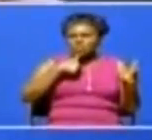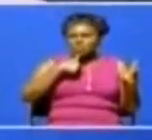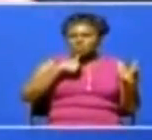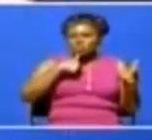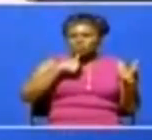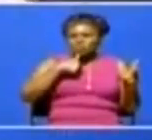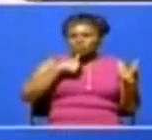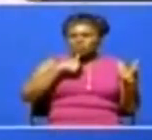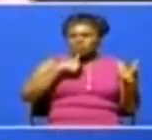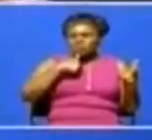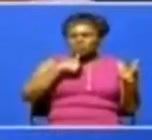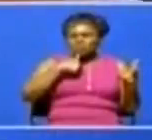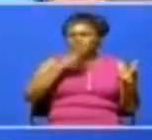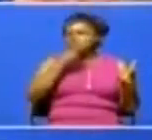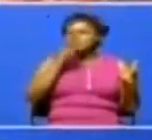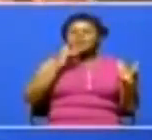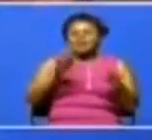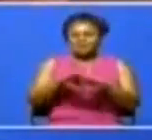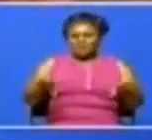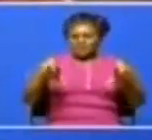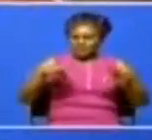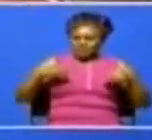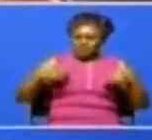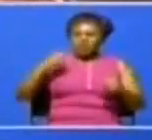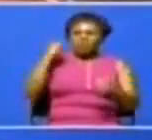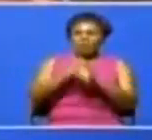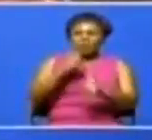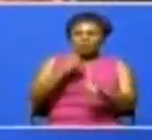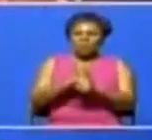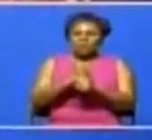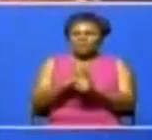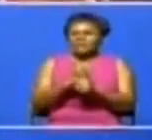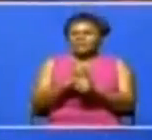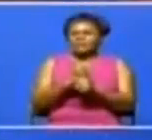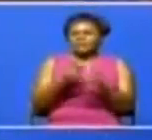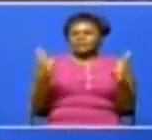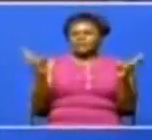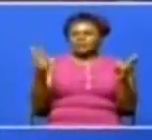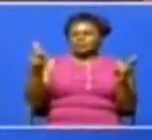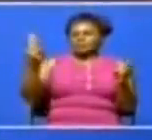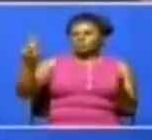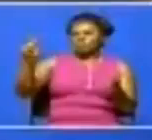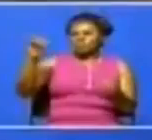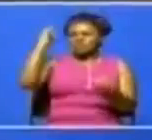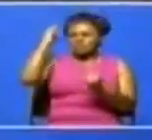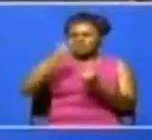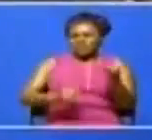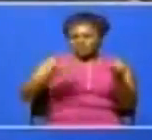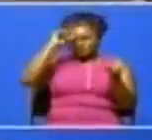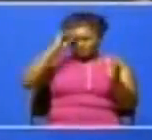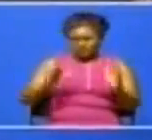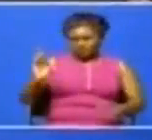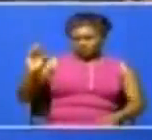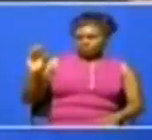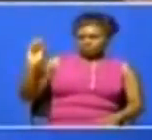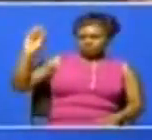Being an arid area, the leaders admitted that their work is cut out for them. Dr. Kuti was the last of the governors to be sworn